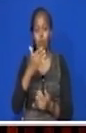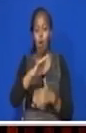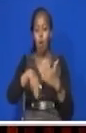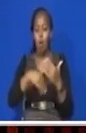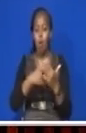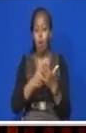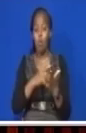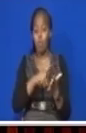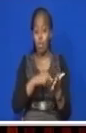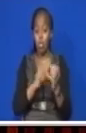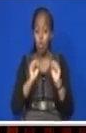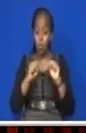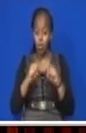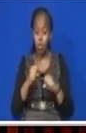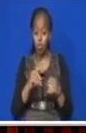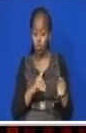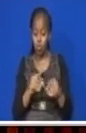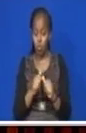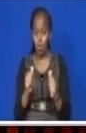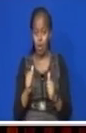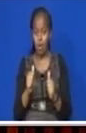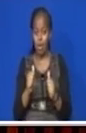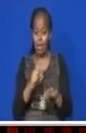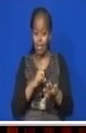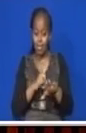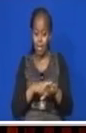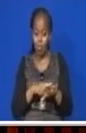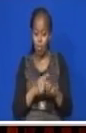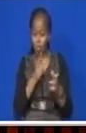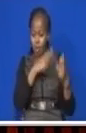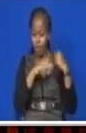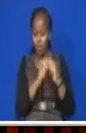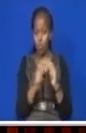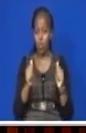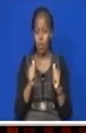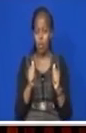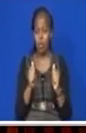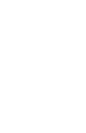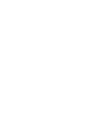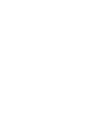once you have revised well and you understand what you are doing that time.